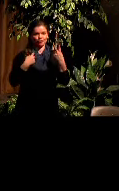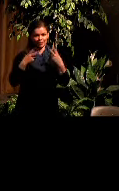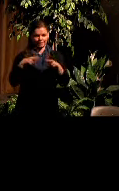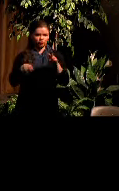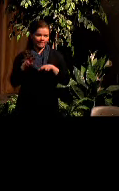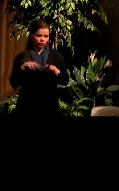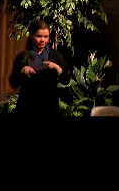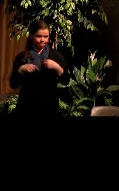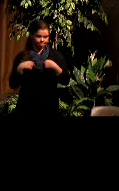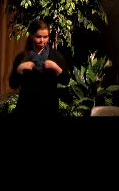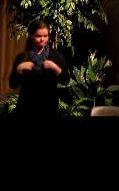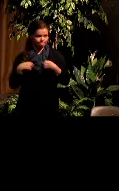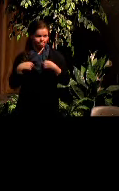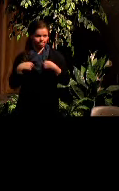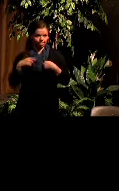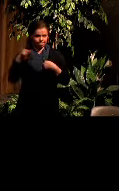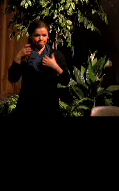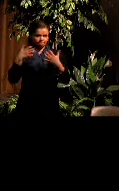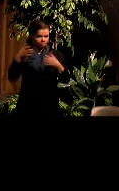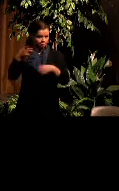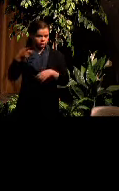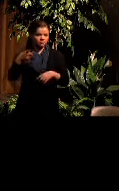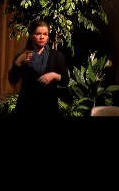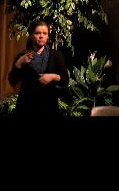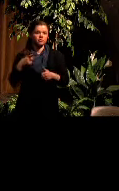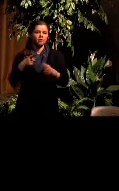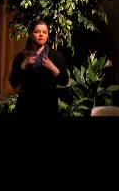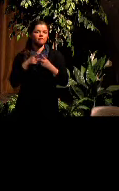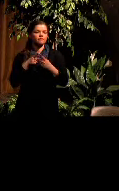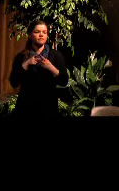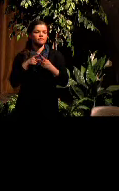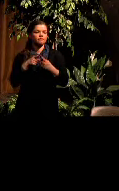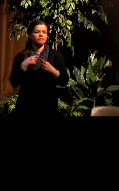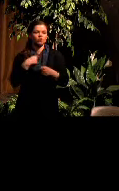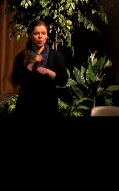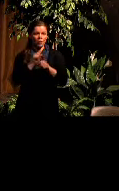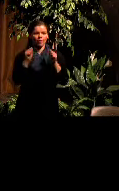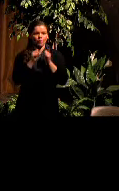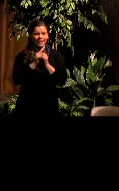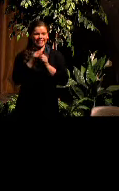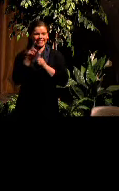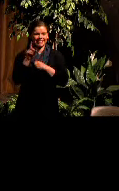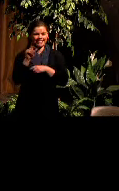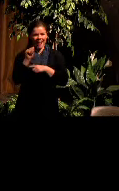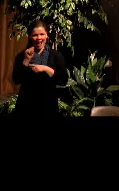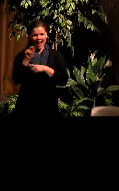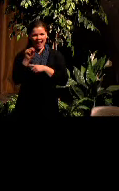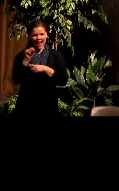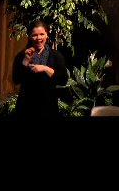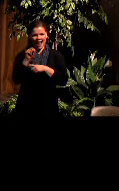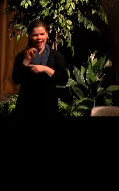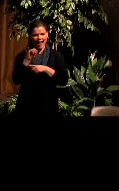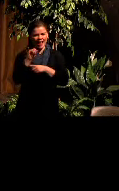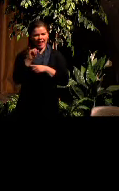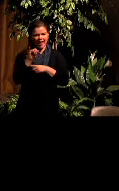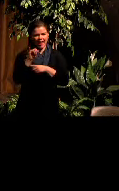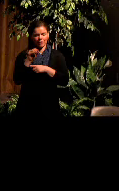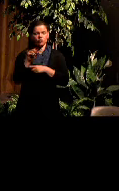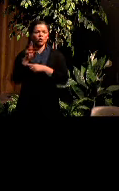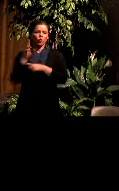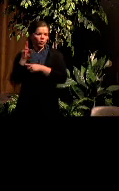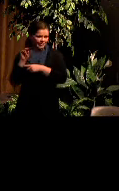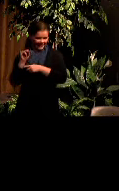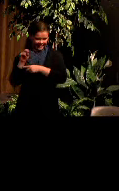was my great good fortune to work for Dan Inouye, who was a senator from Hawaii for 52 years. He was